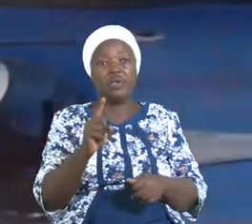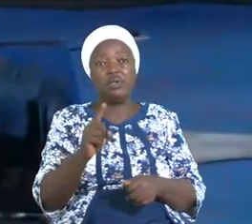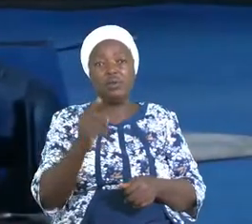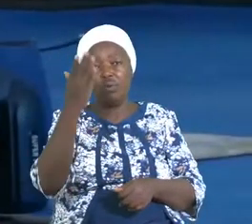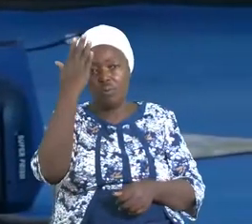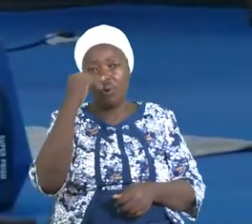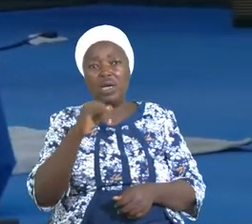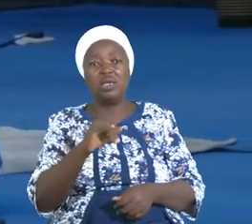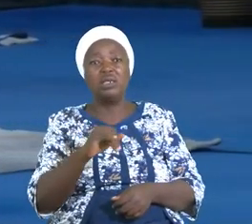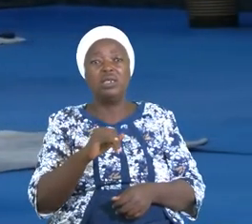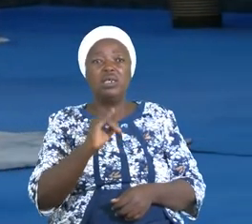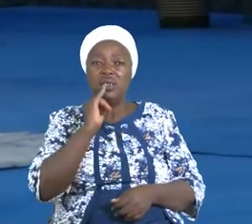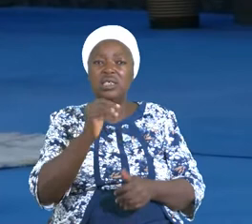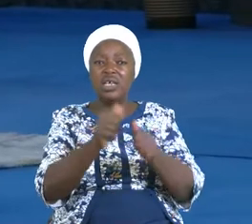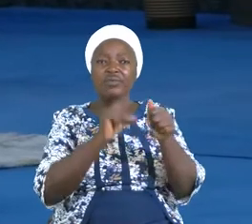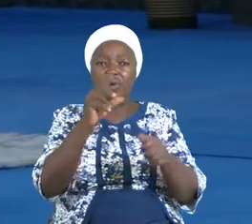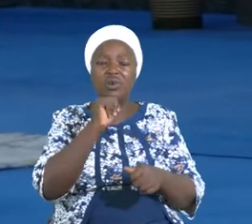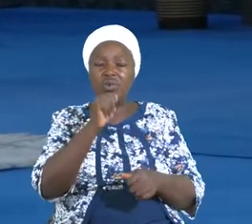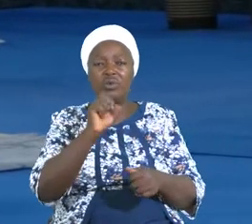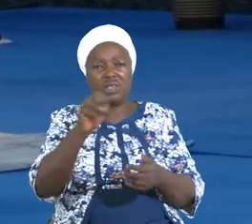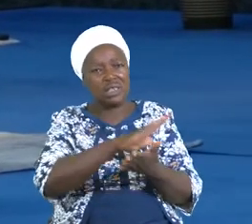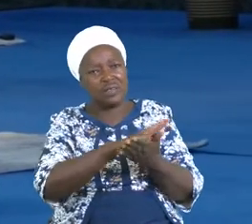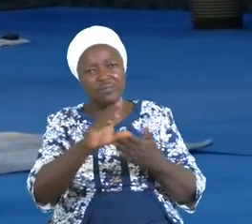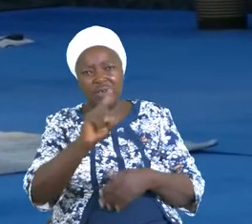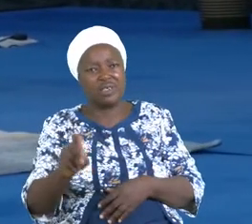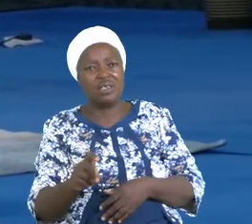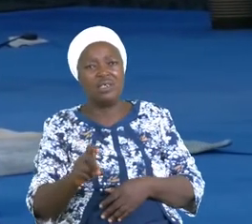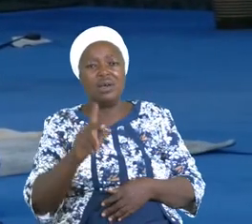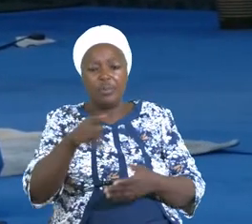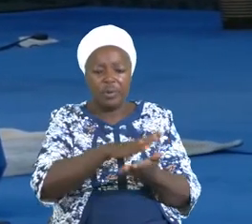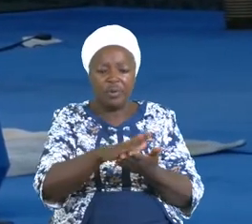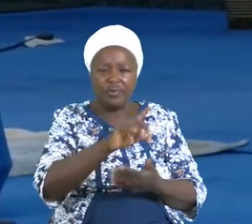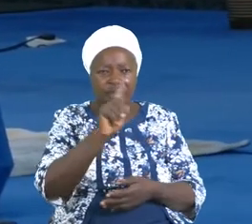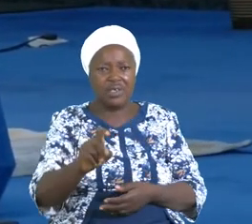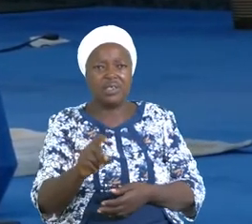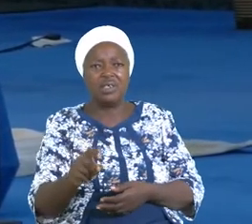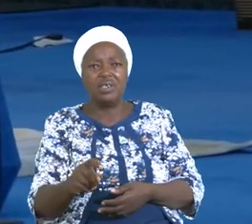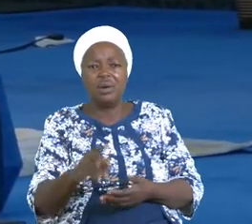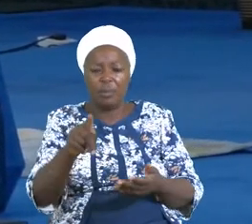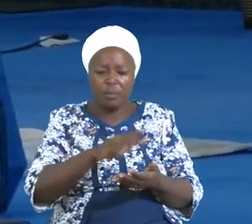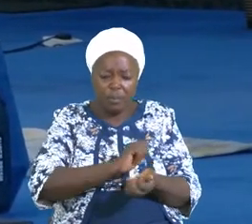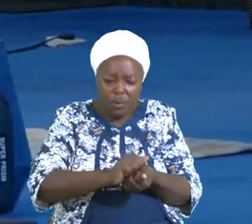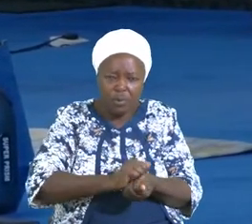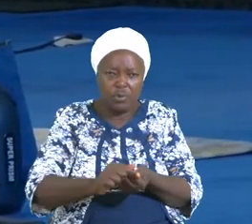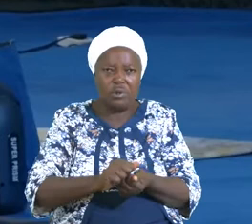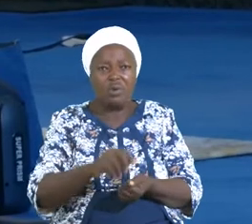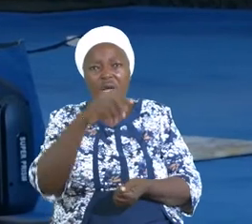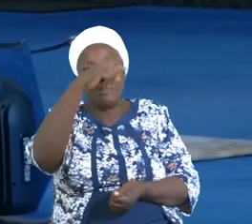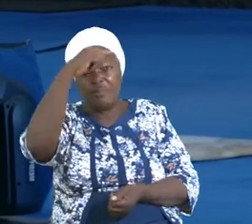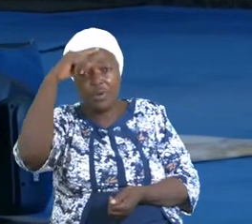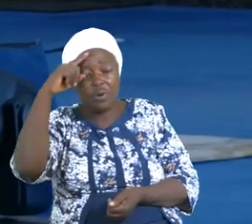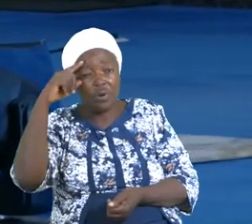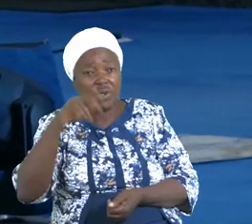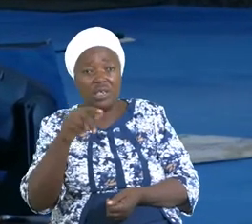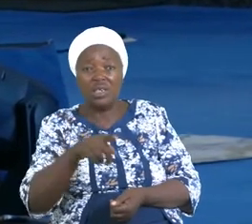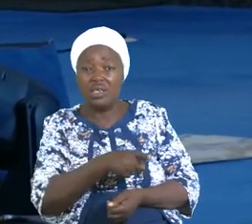not sanctified, purified, purged? Because they have not consecrated.